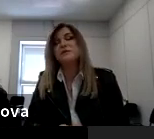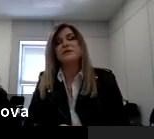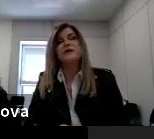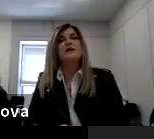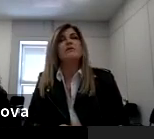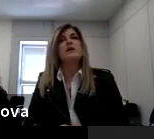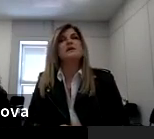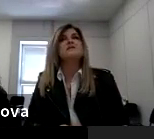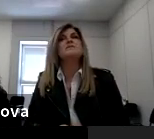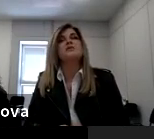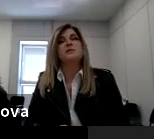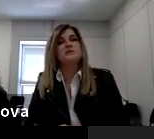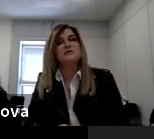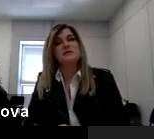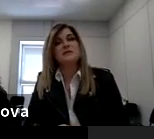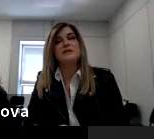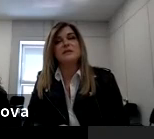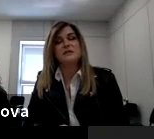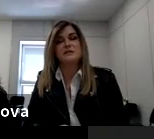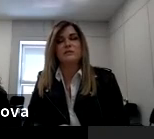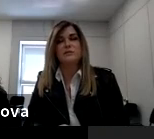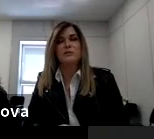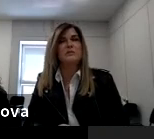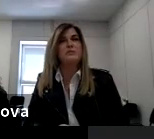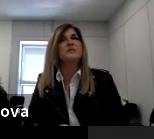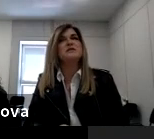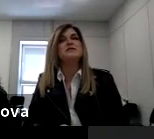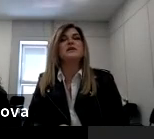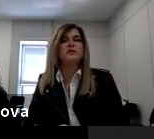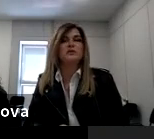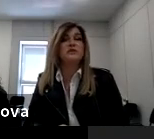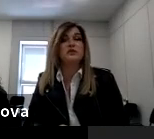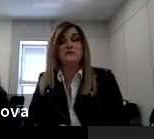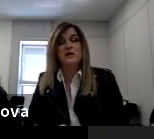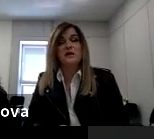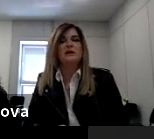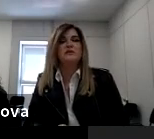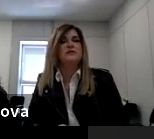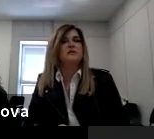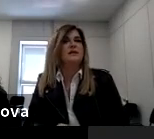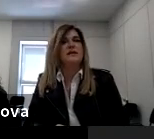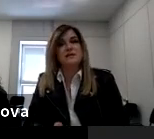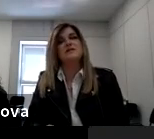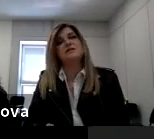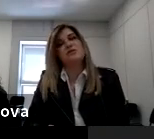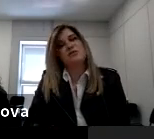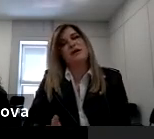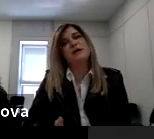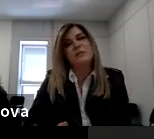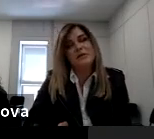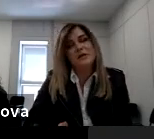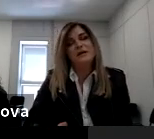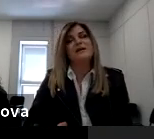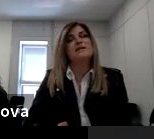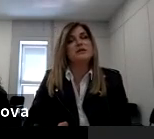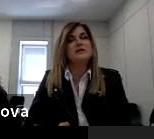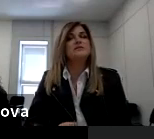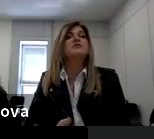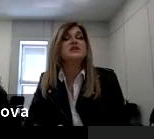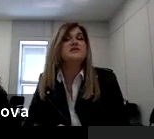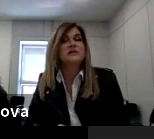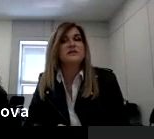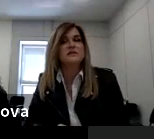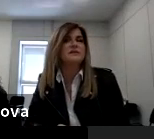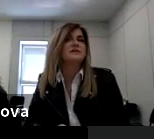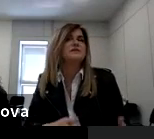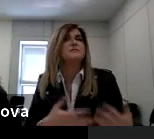this building? What is the purpose of this lighting system? What purposes we need to achieve? And the lighting system should help the building